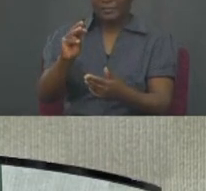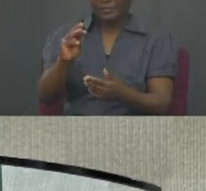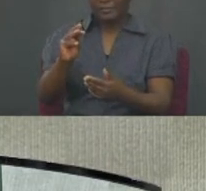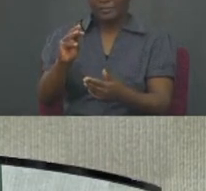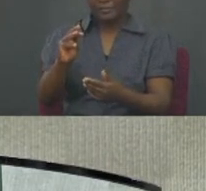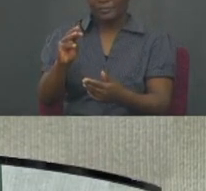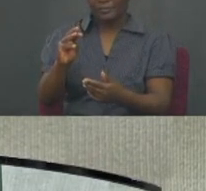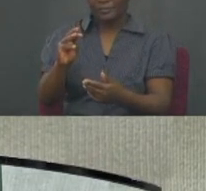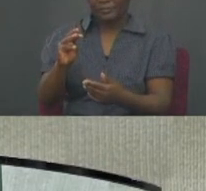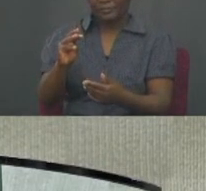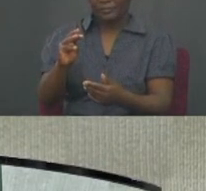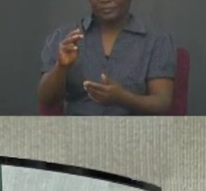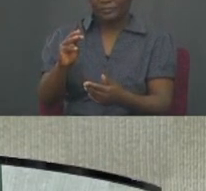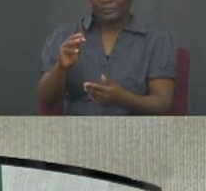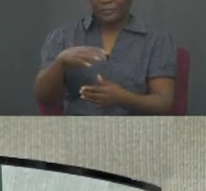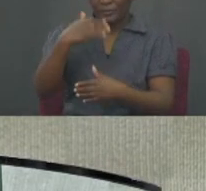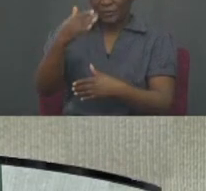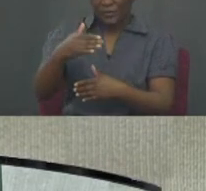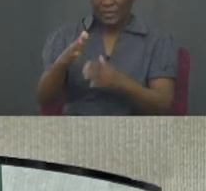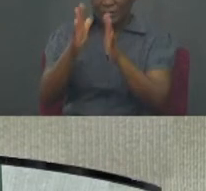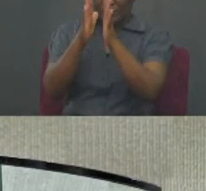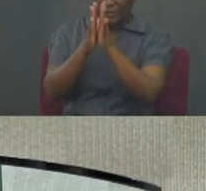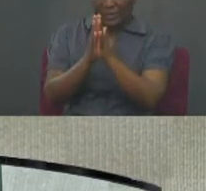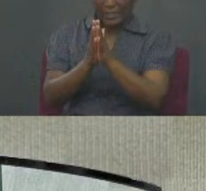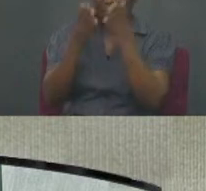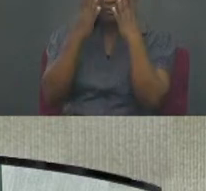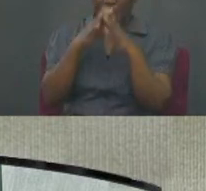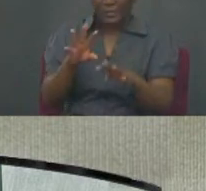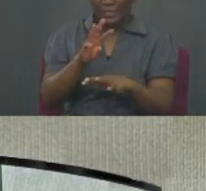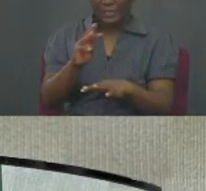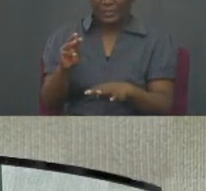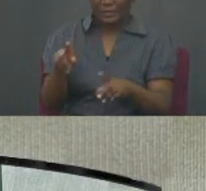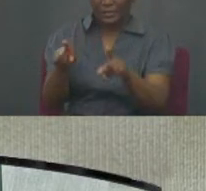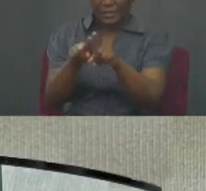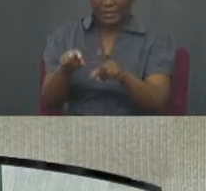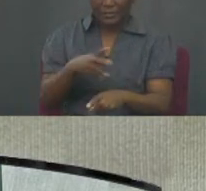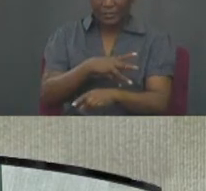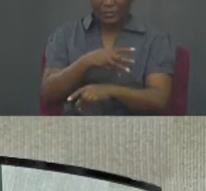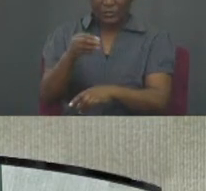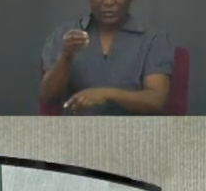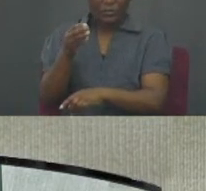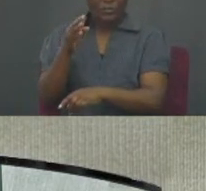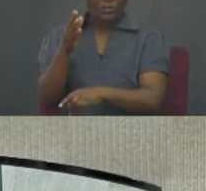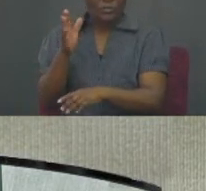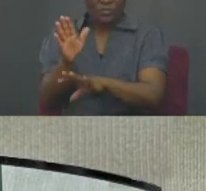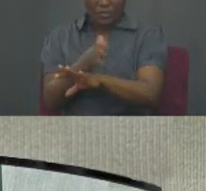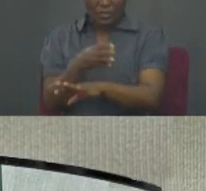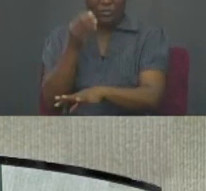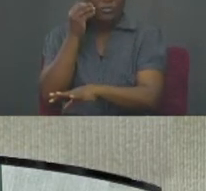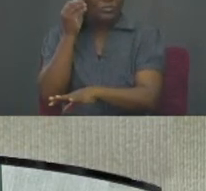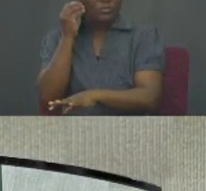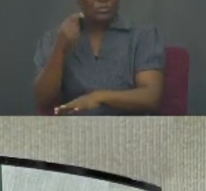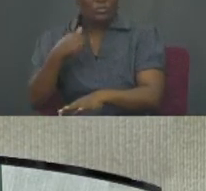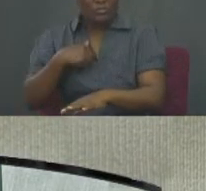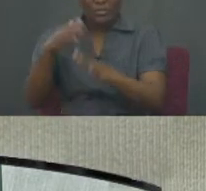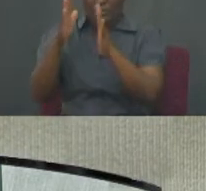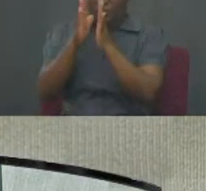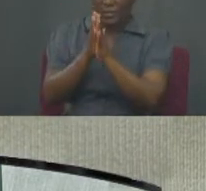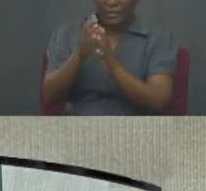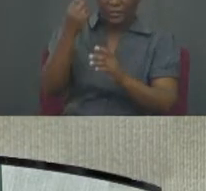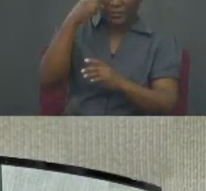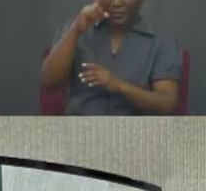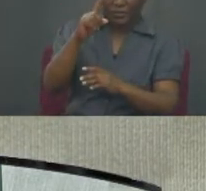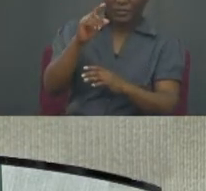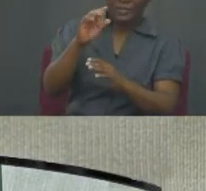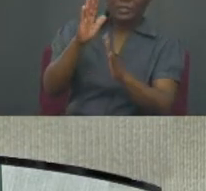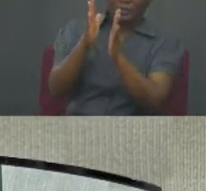never blinks. I pray that you may bless them as we go back to our homes. I even pray for the